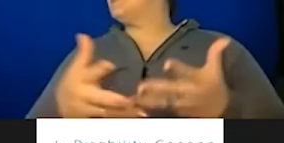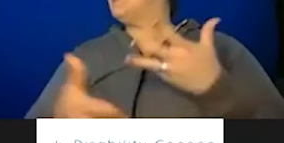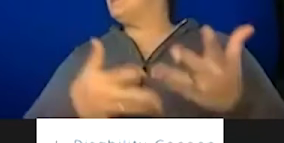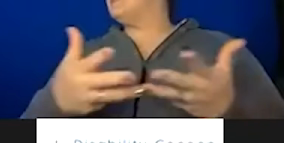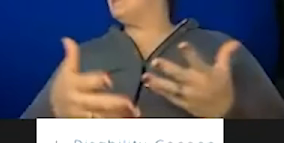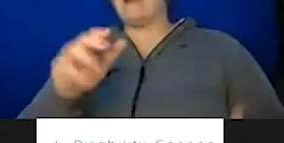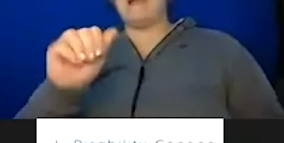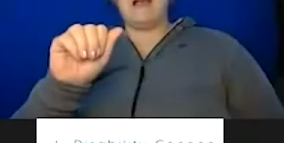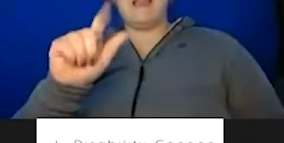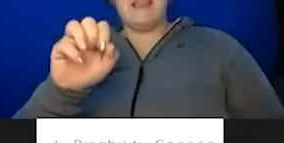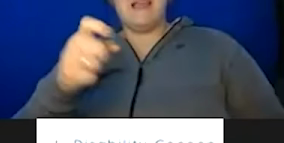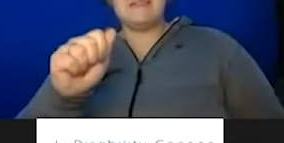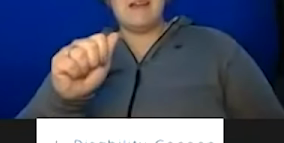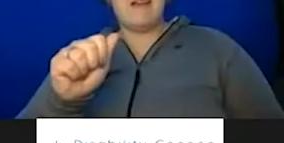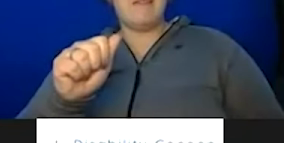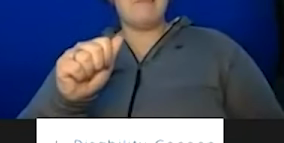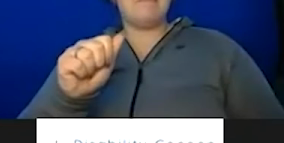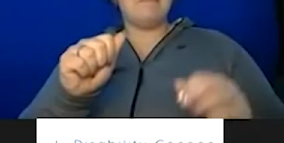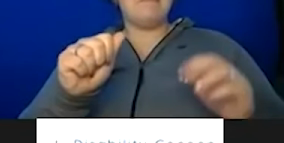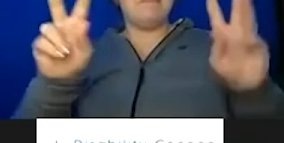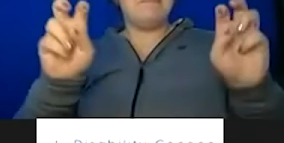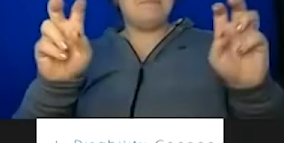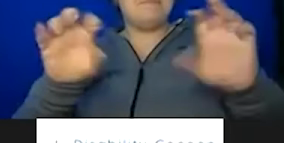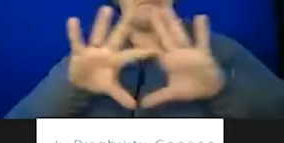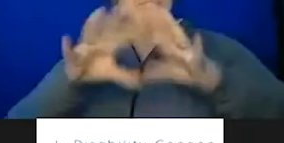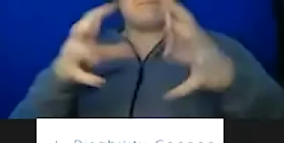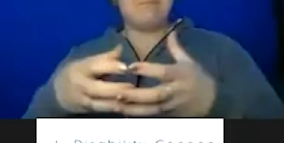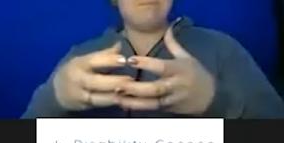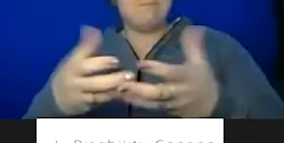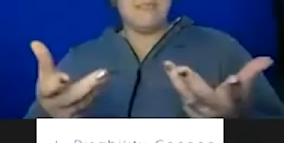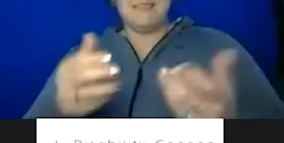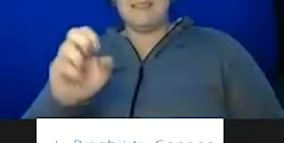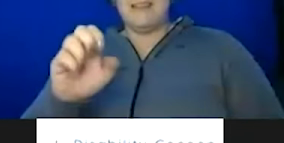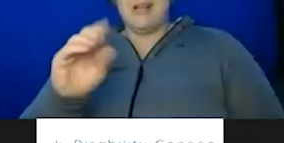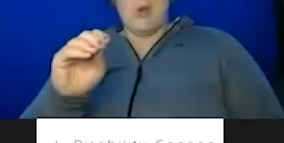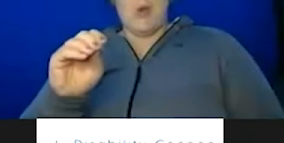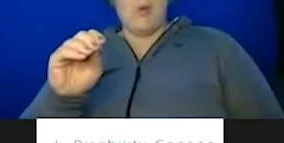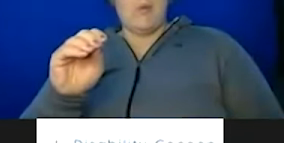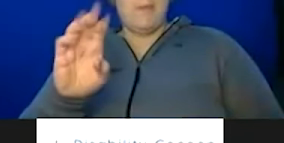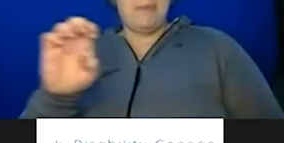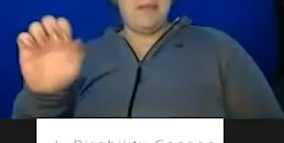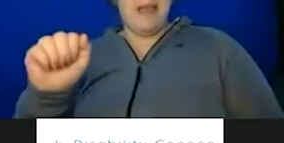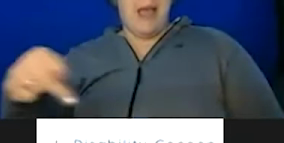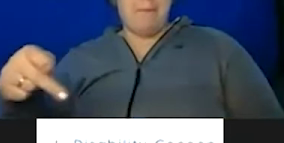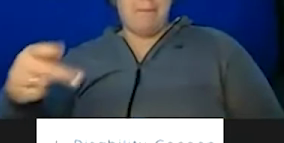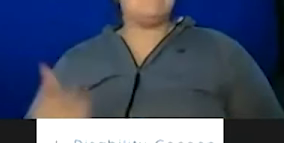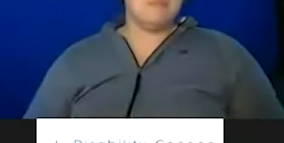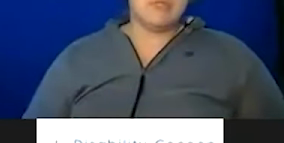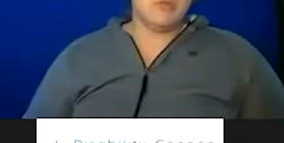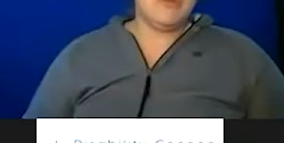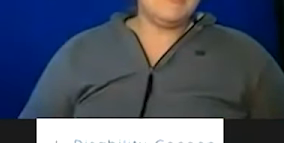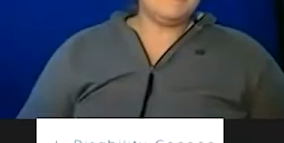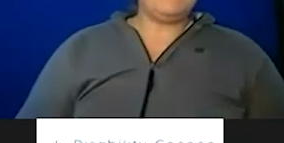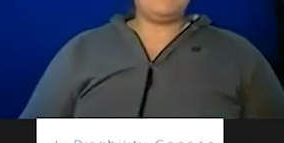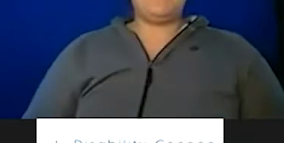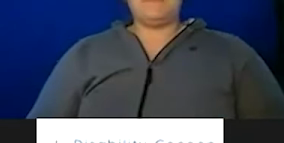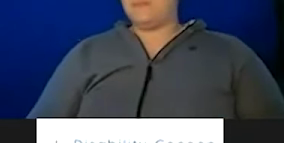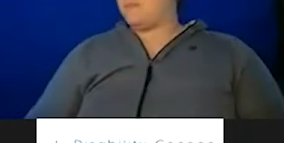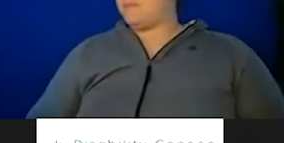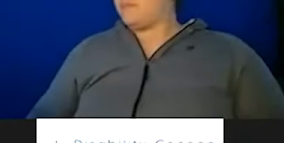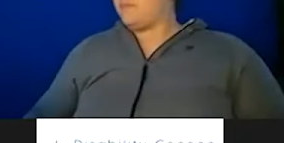ecosystem family. It's in the Echo app. So actually what I'm going to do is open